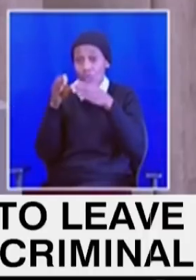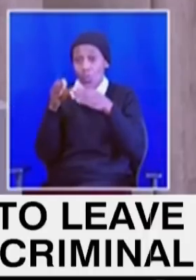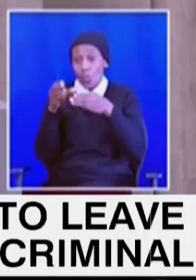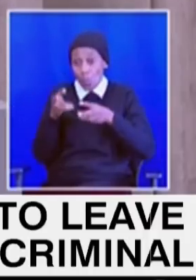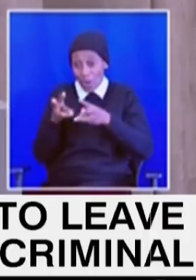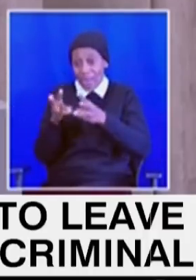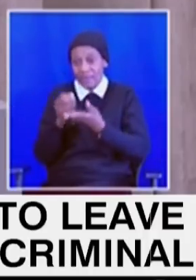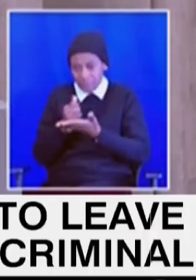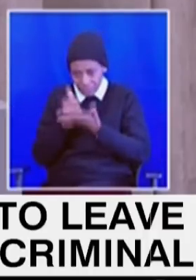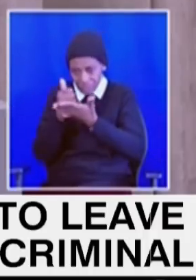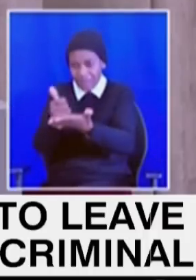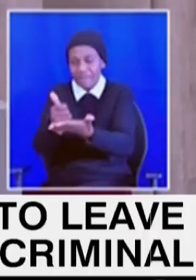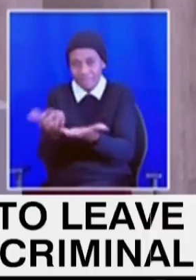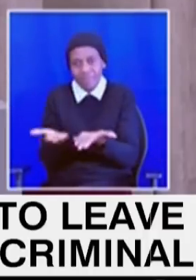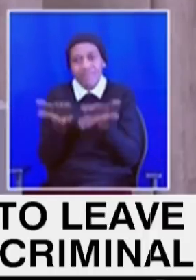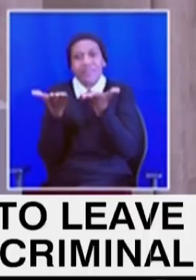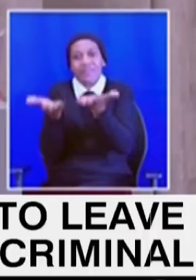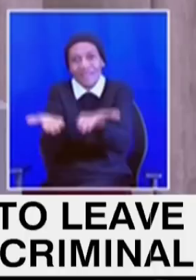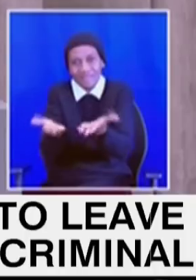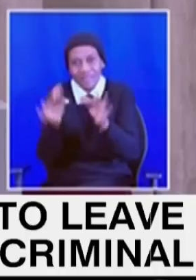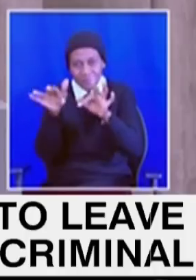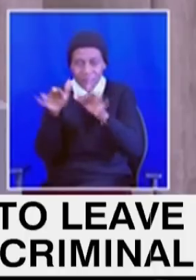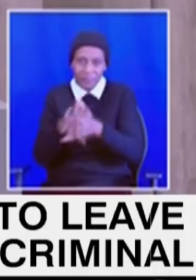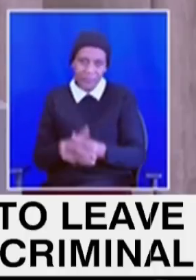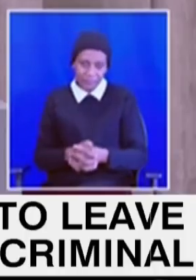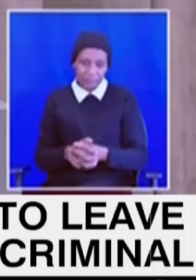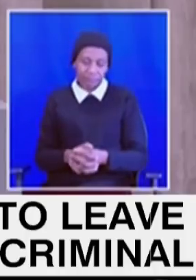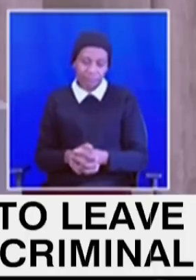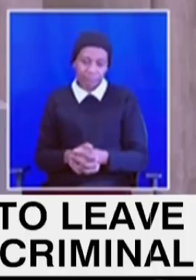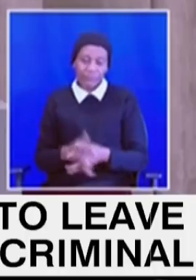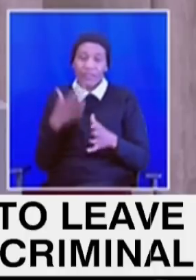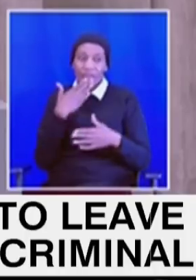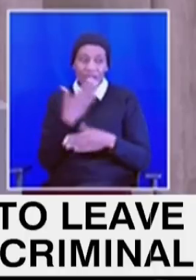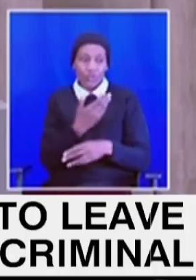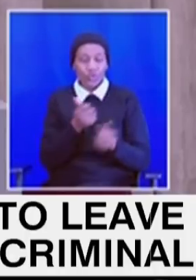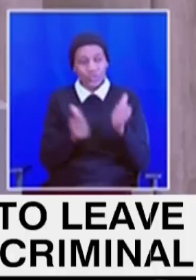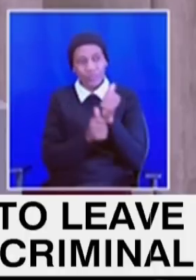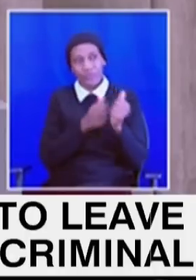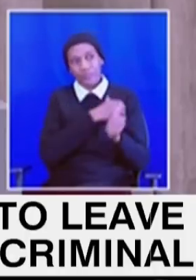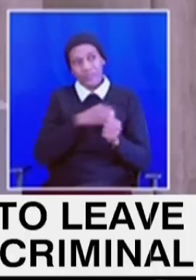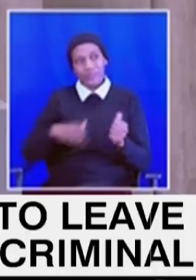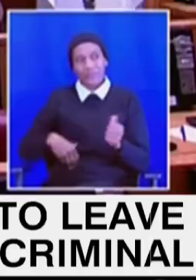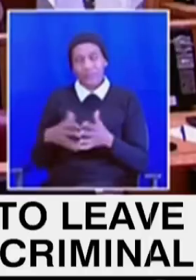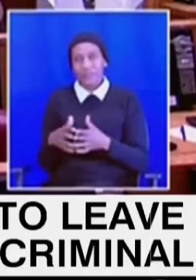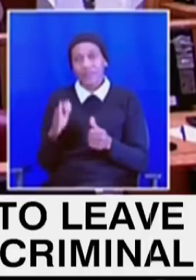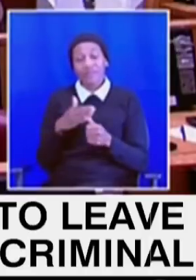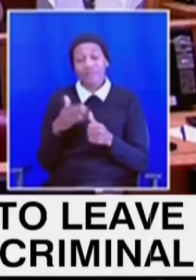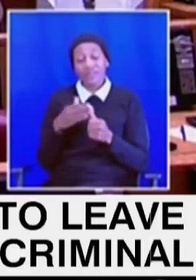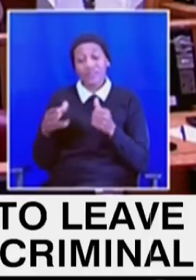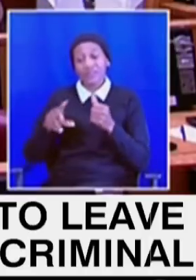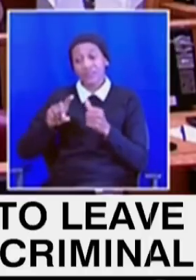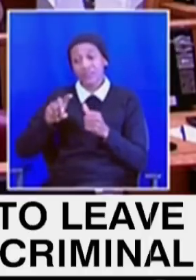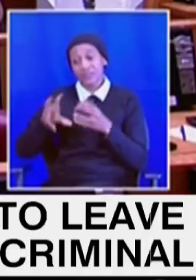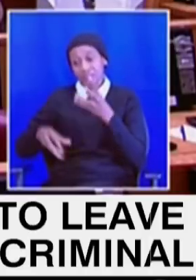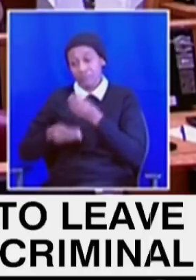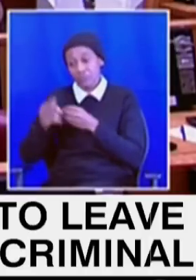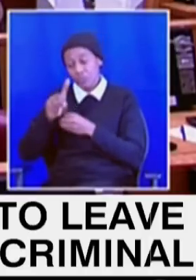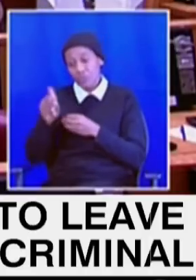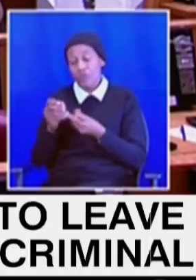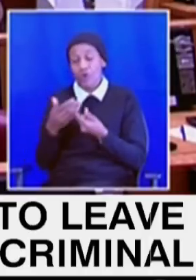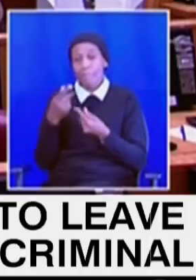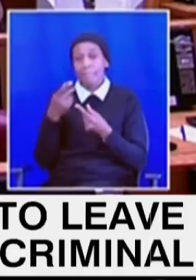delivery. Chairperson, I thank you. Thank you very much, Deputy President. The first supplementary question comes from Honourable